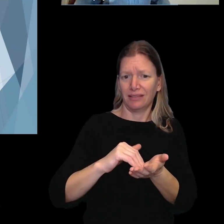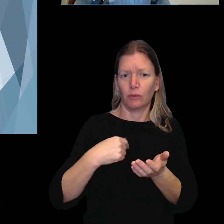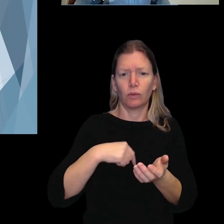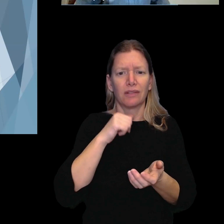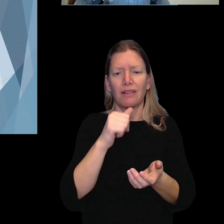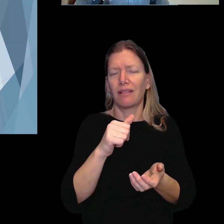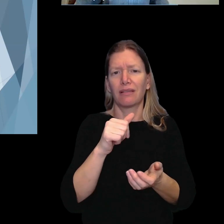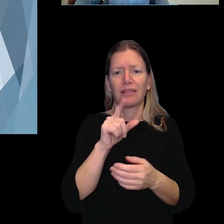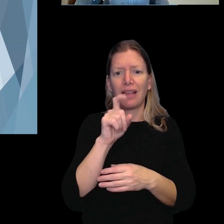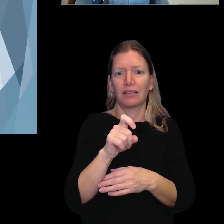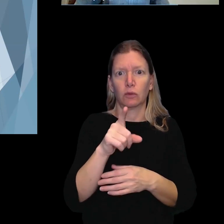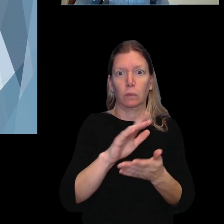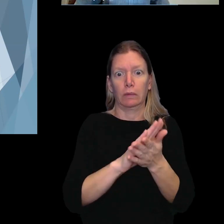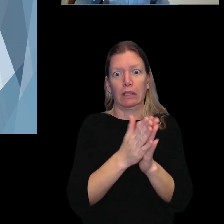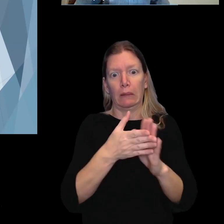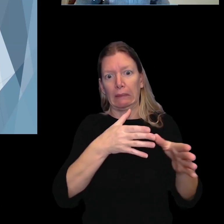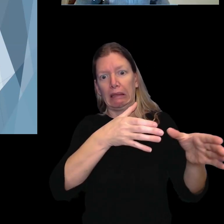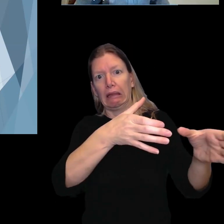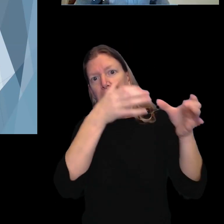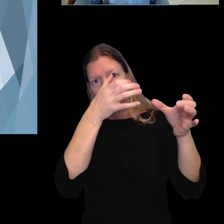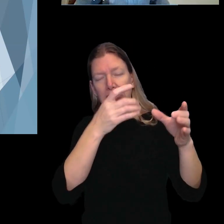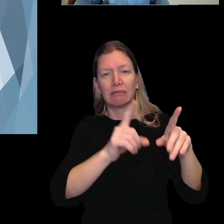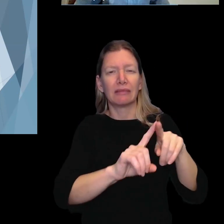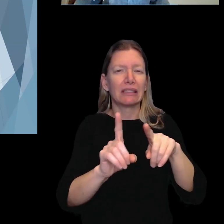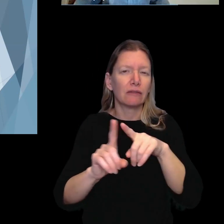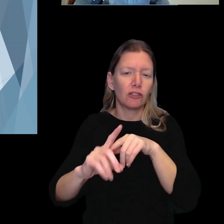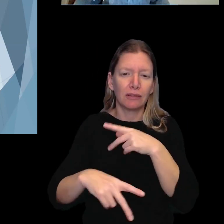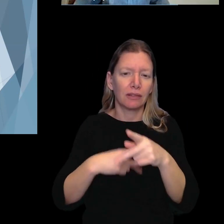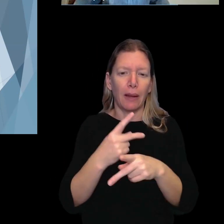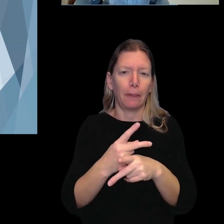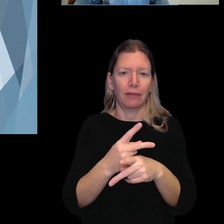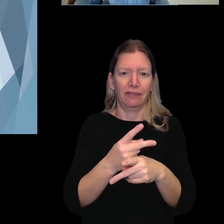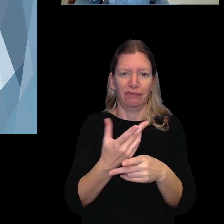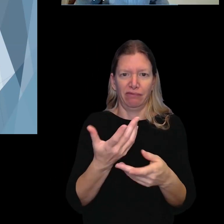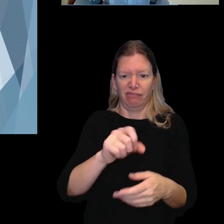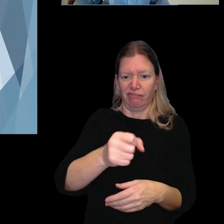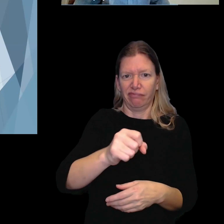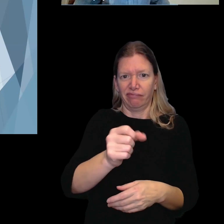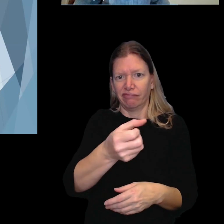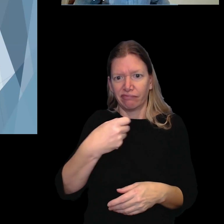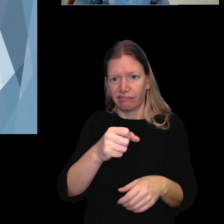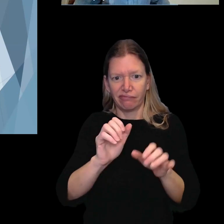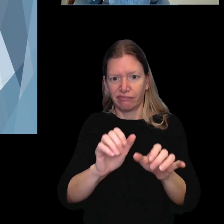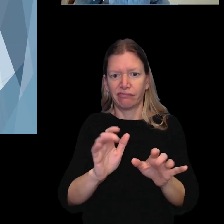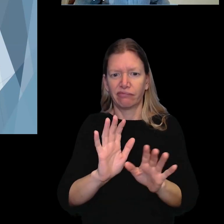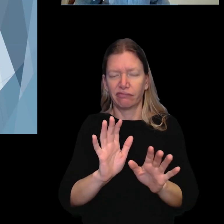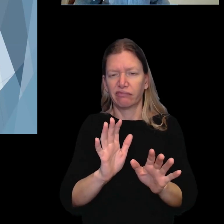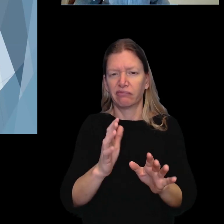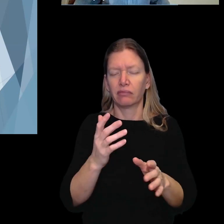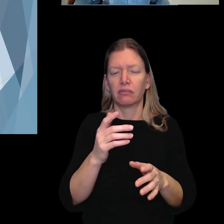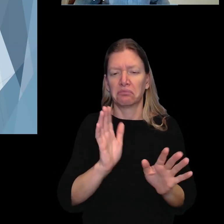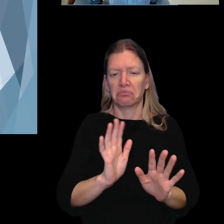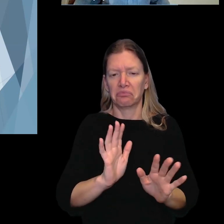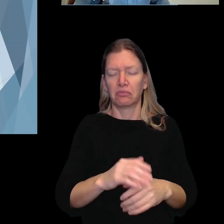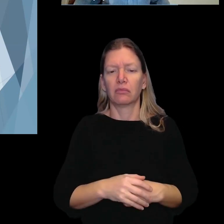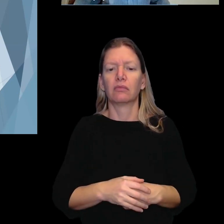Again, we're not asking necessarily that you be familiar with all of the different types of accessible